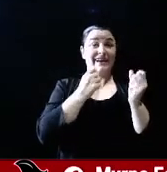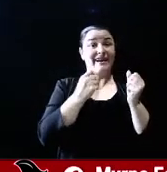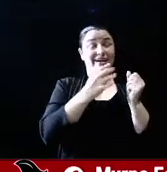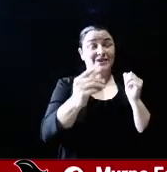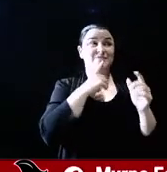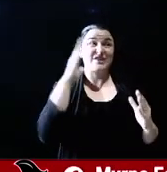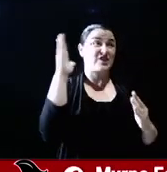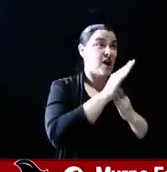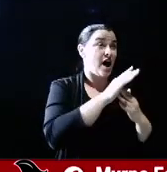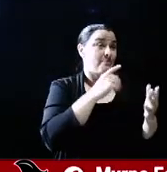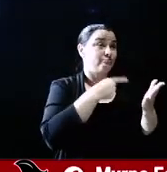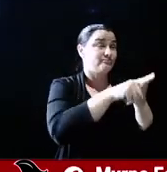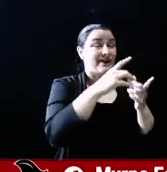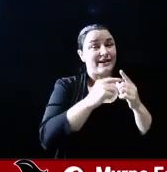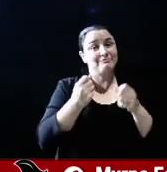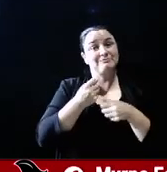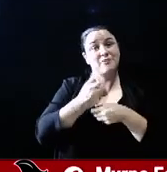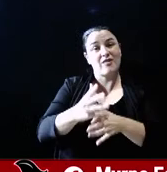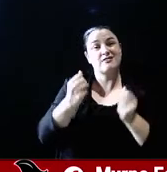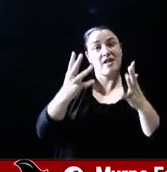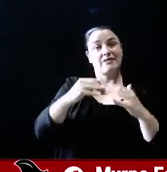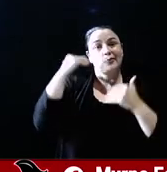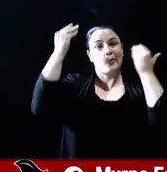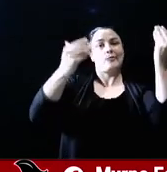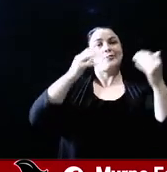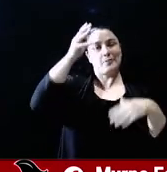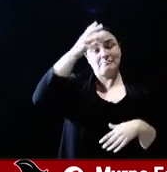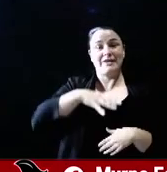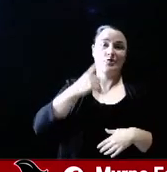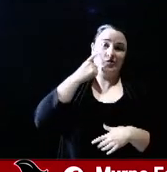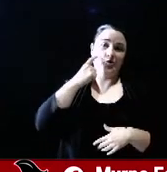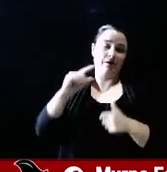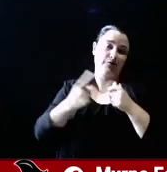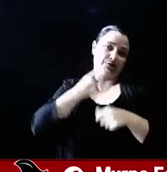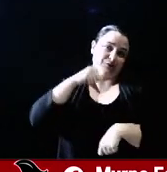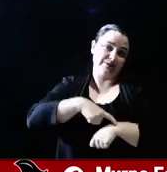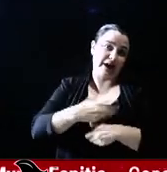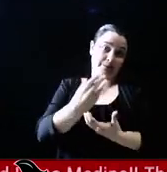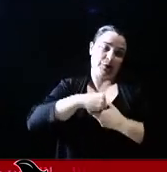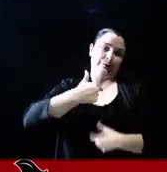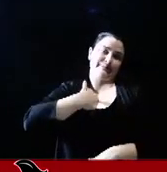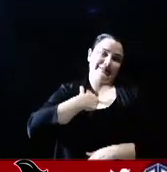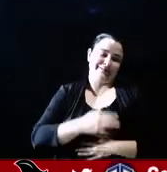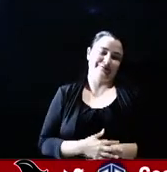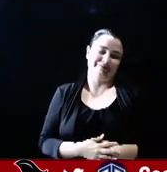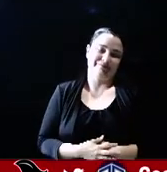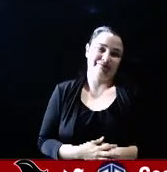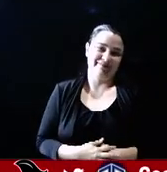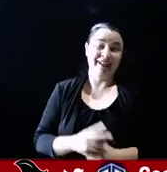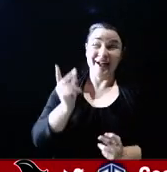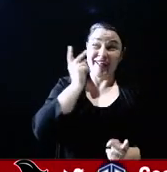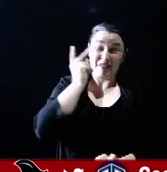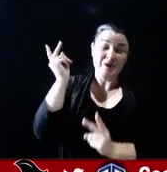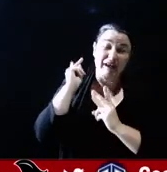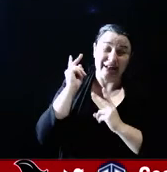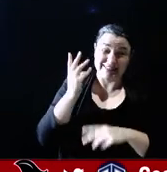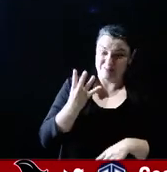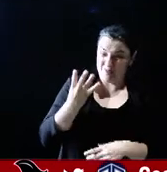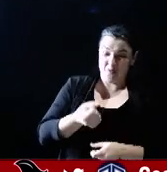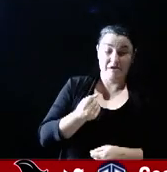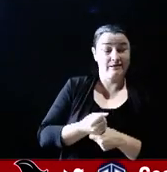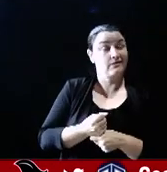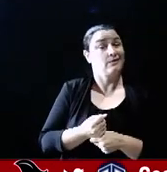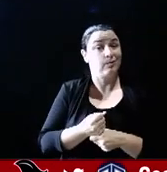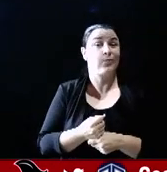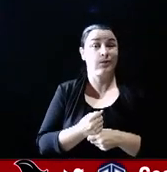time, including myself. Looking back, It's been a pretty eventful 4 years, to say the least. But